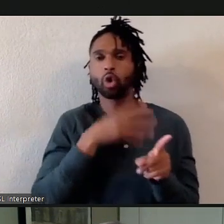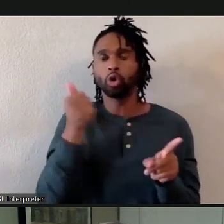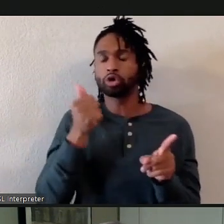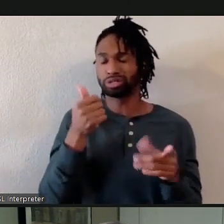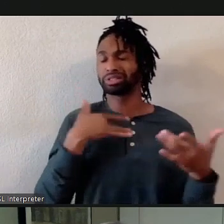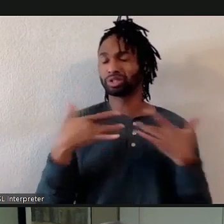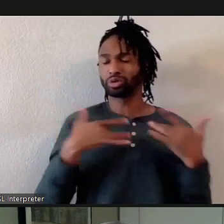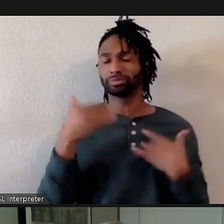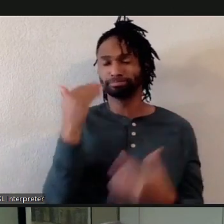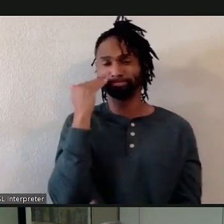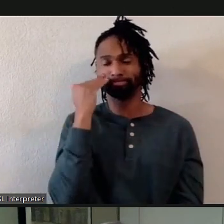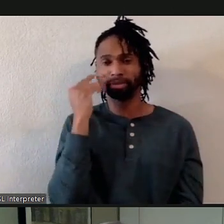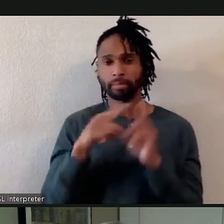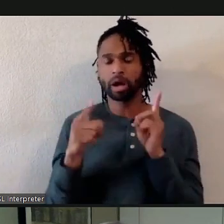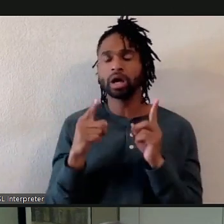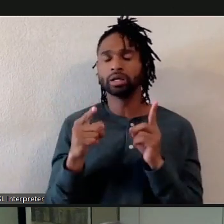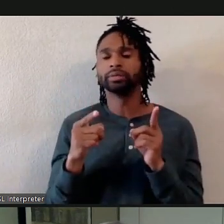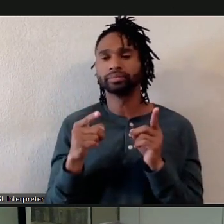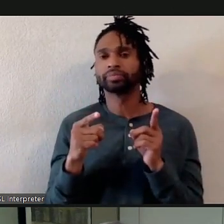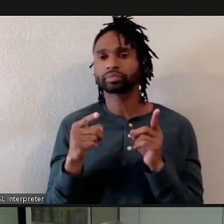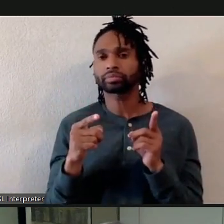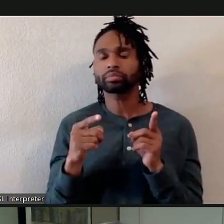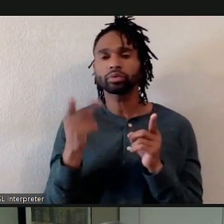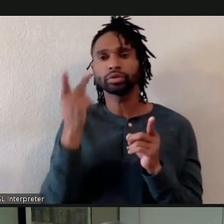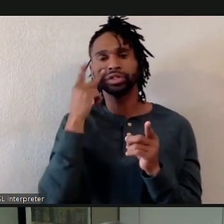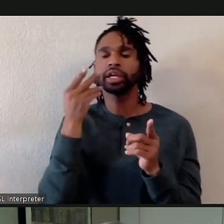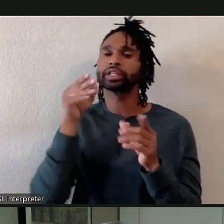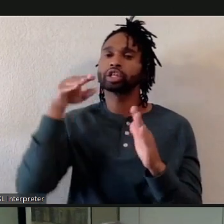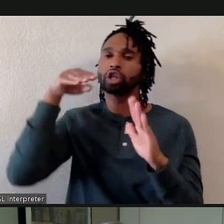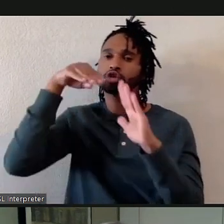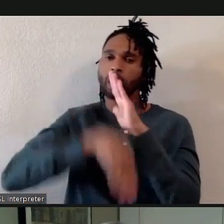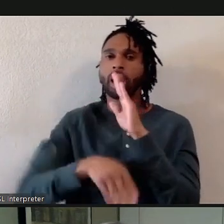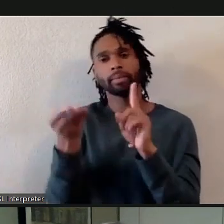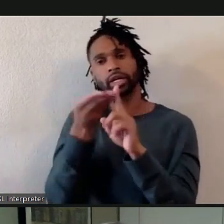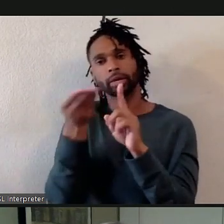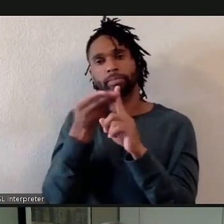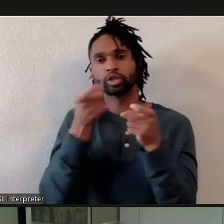that, the drop in transmission control in that age group. Next.